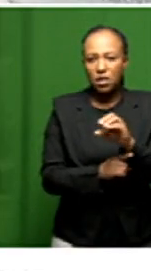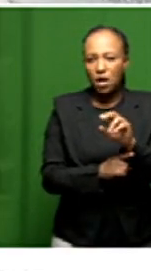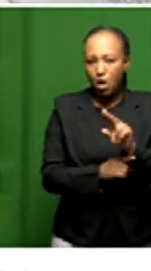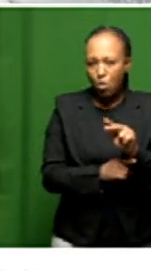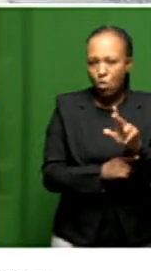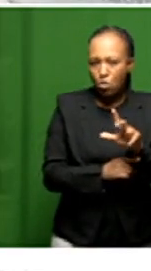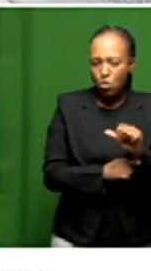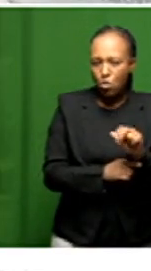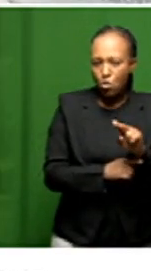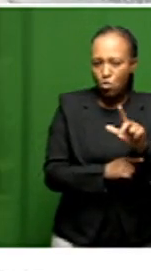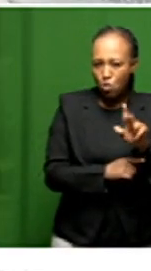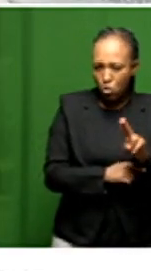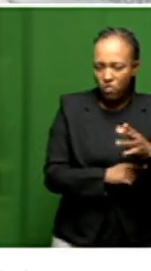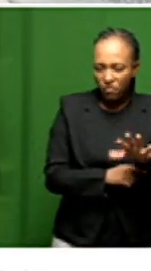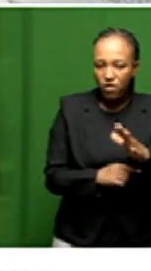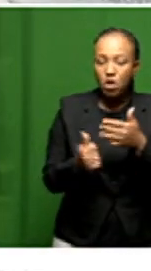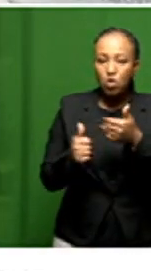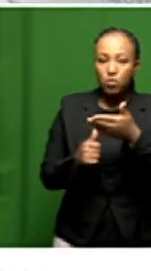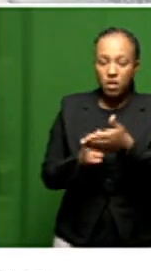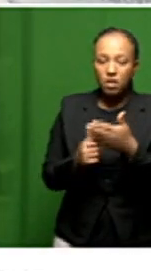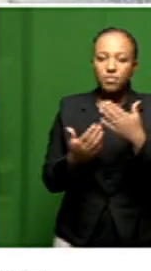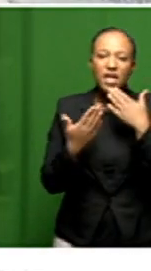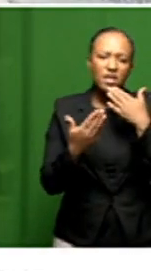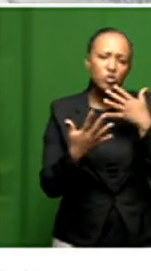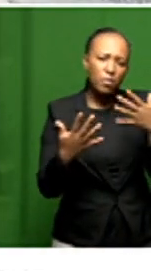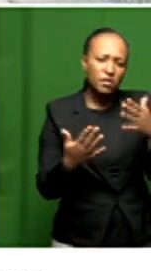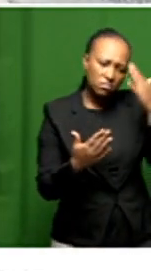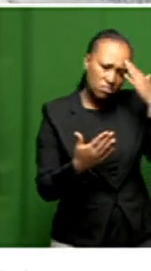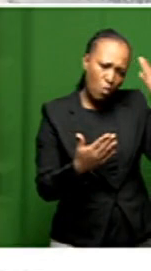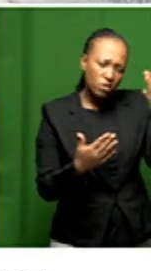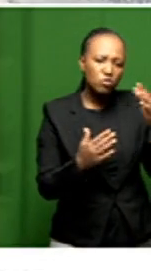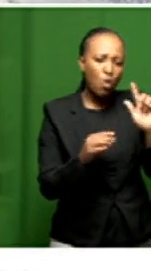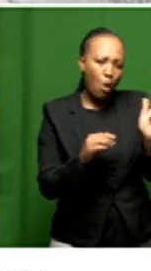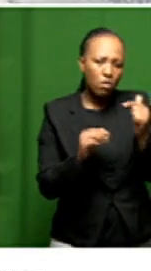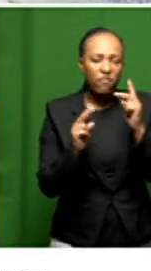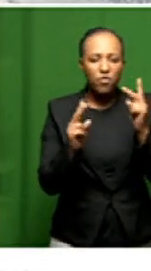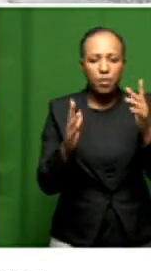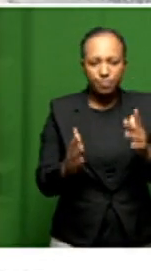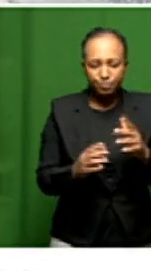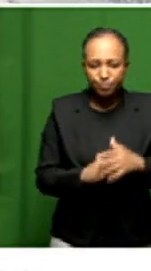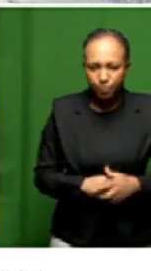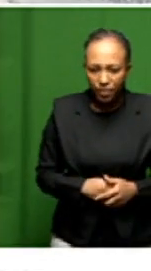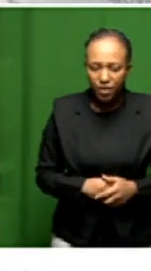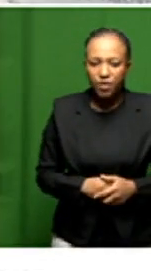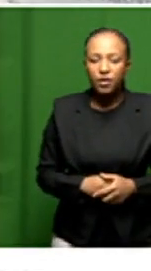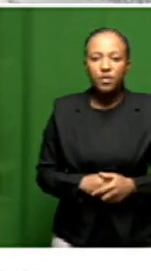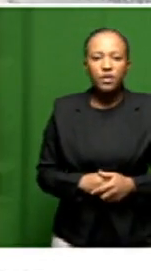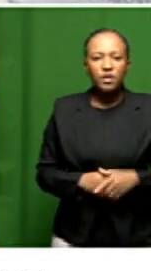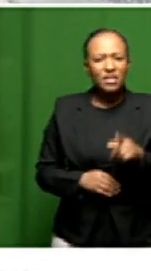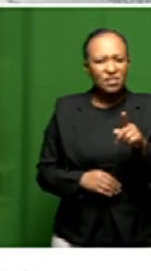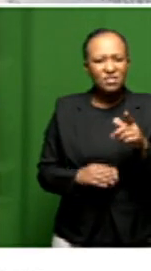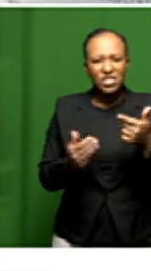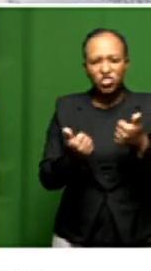us. Good to be with you. Thanks so much, and good morning to all your viewers as well. Yeah. So what is this fund all about? Talk to us about this Vaccine Challenge